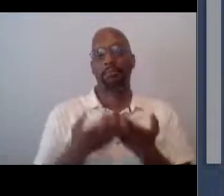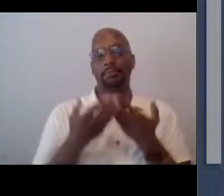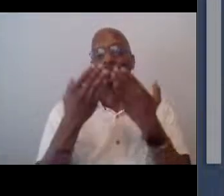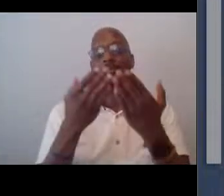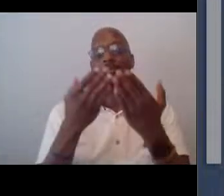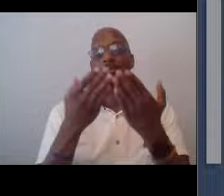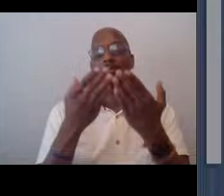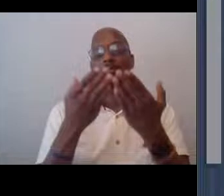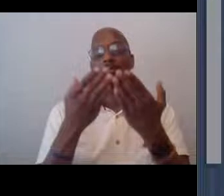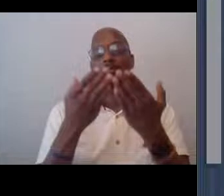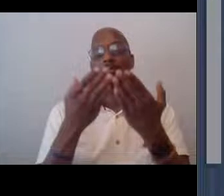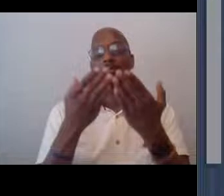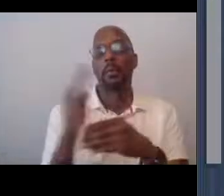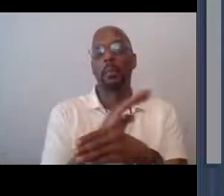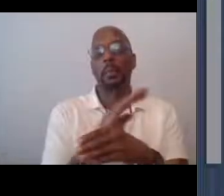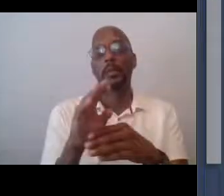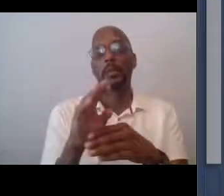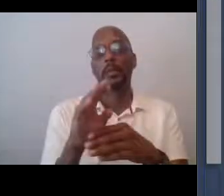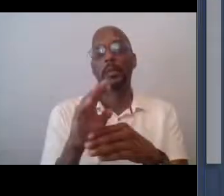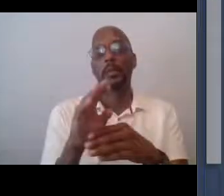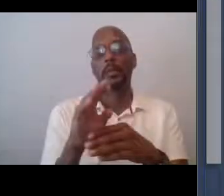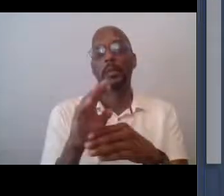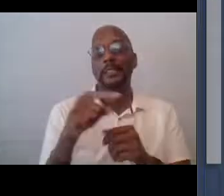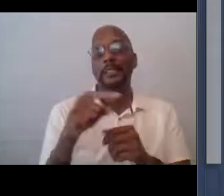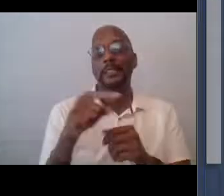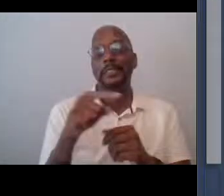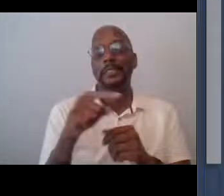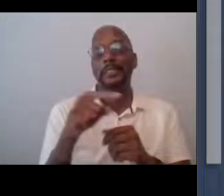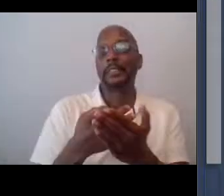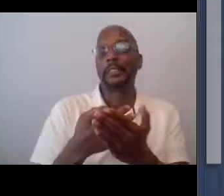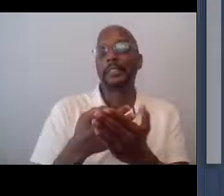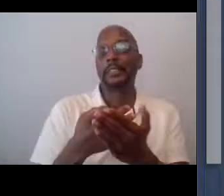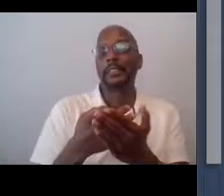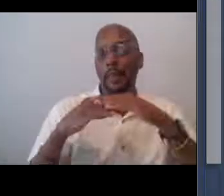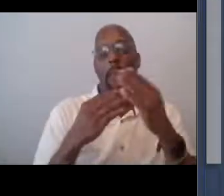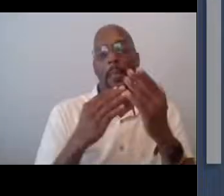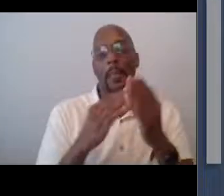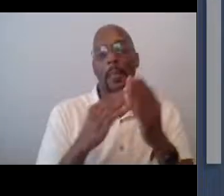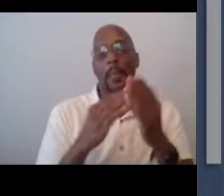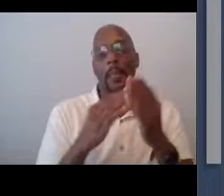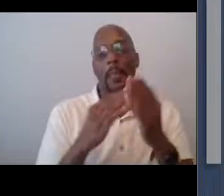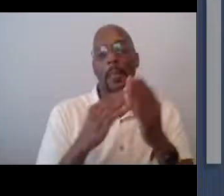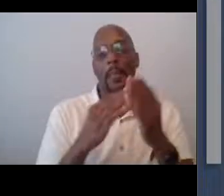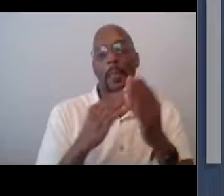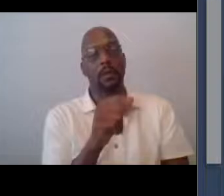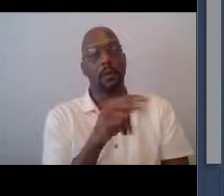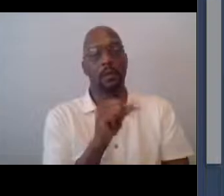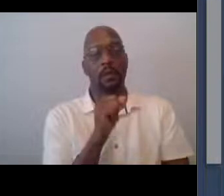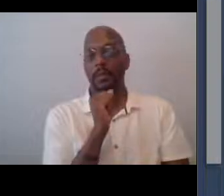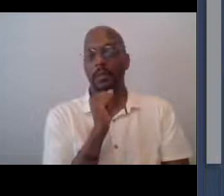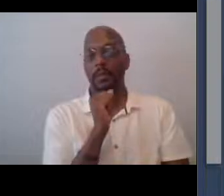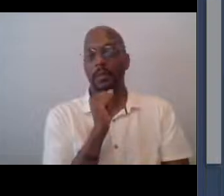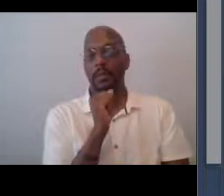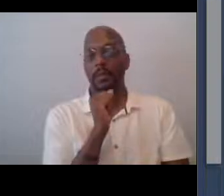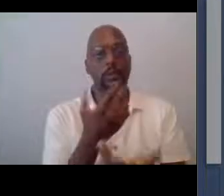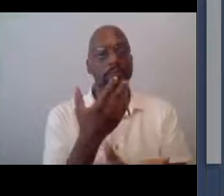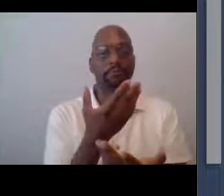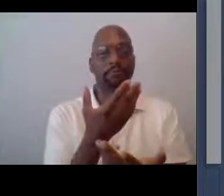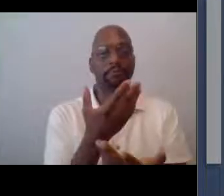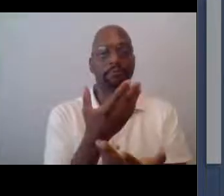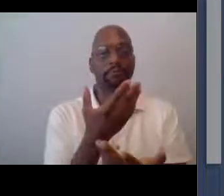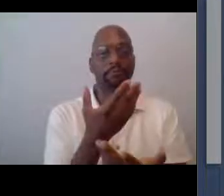their bonding capacity or bonding funding? So the grants don't get into those. The grants would get into the project delivery, but